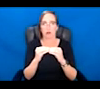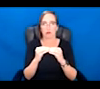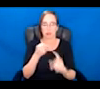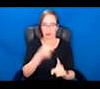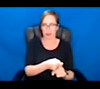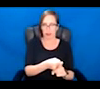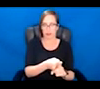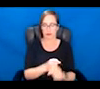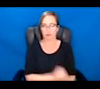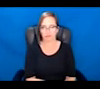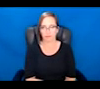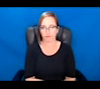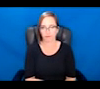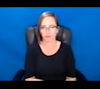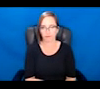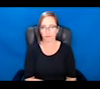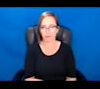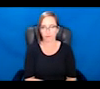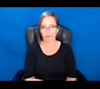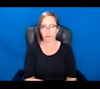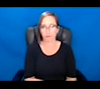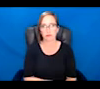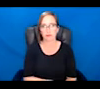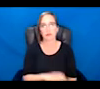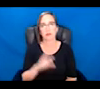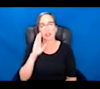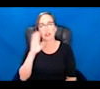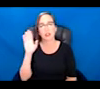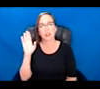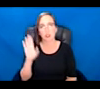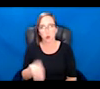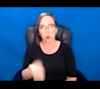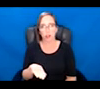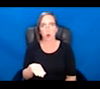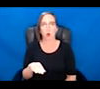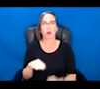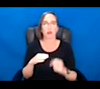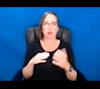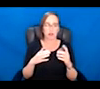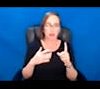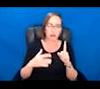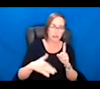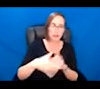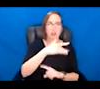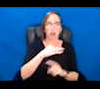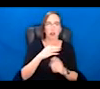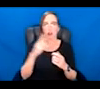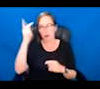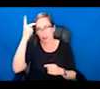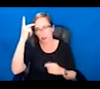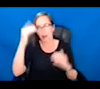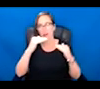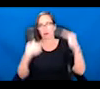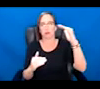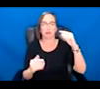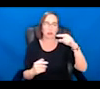know that for African Americans, historical, social, political, and economic disenfranchisement has been detrimental